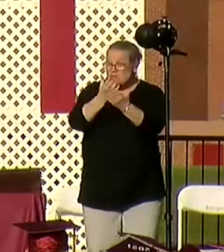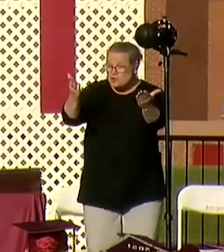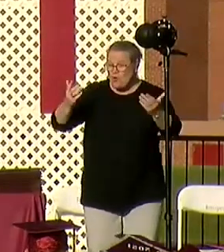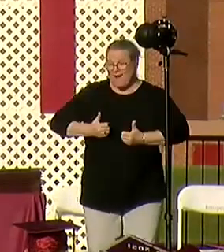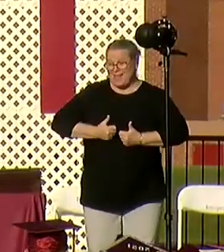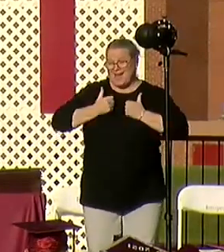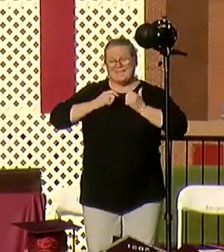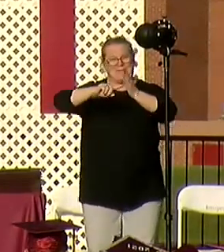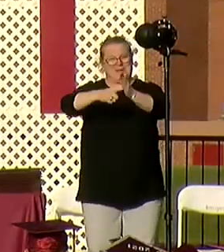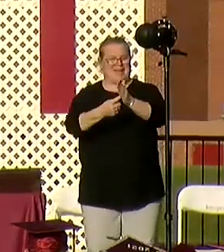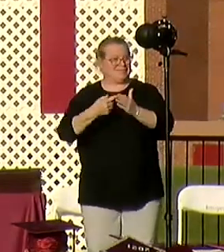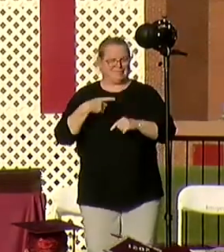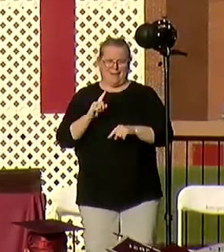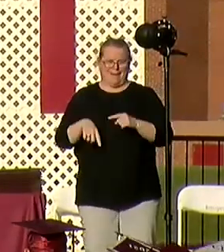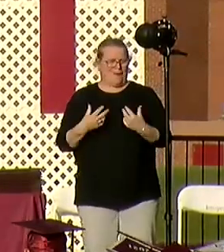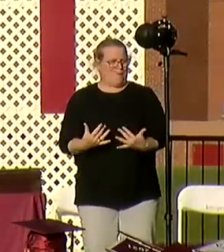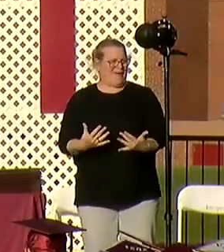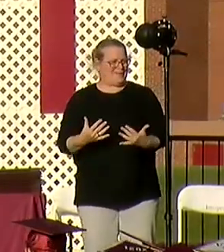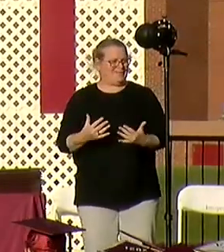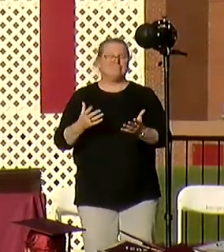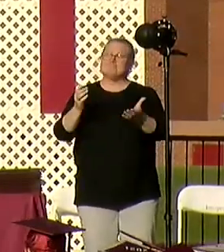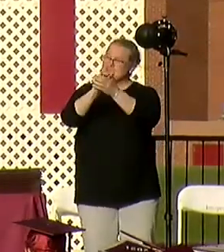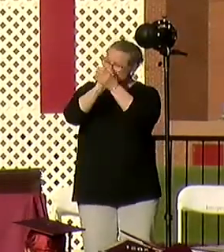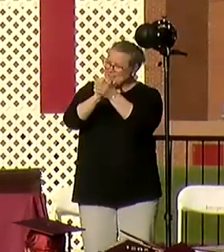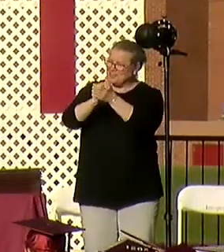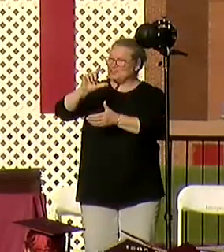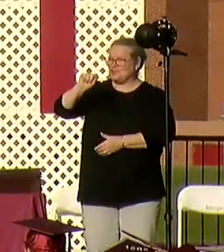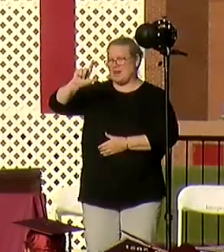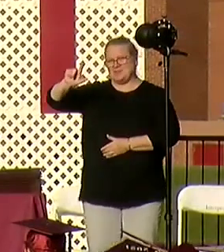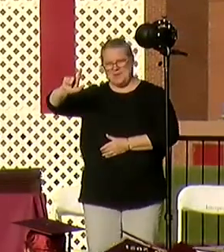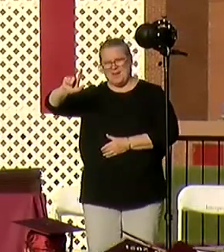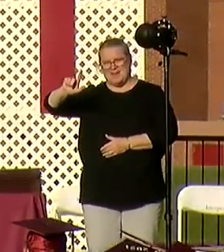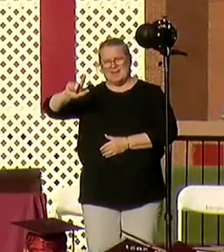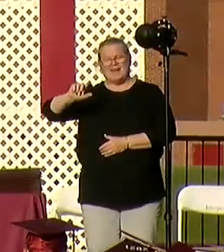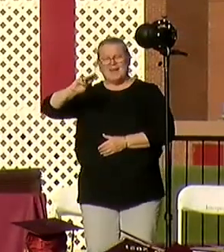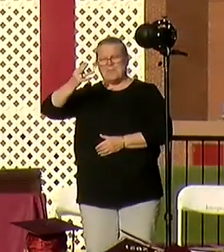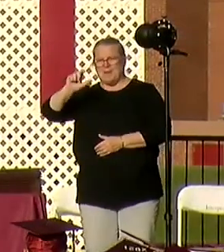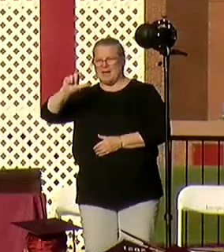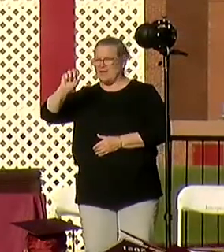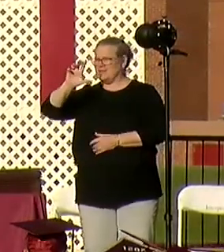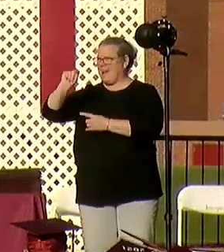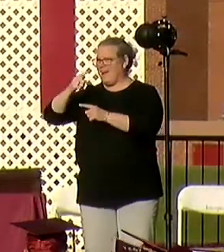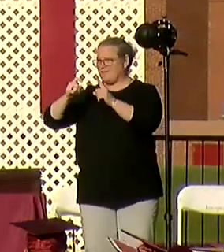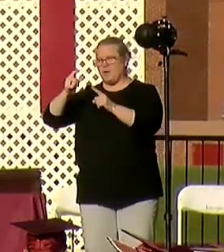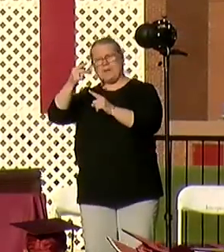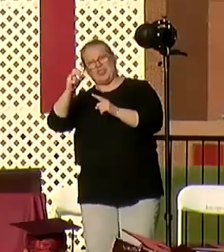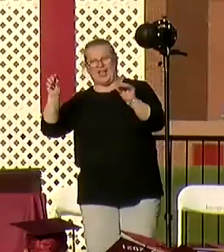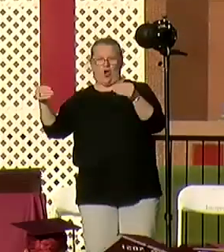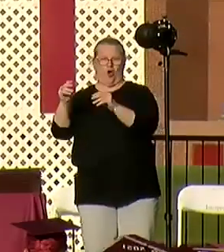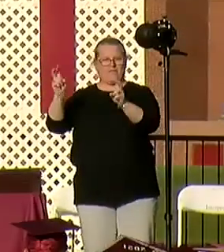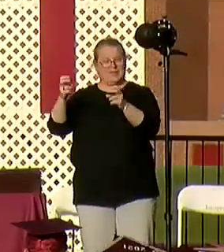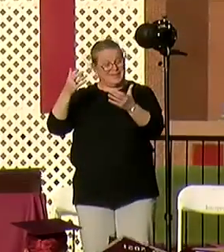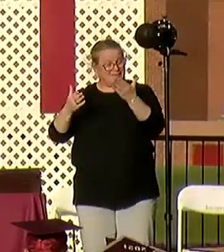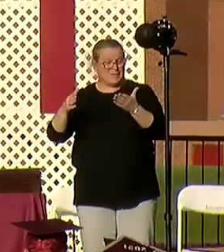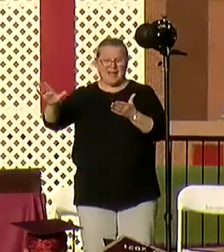wait. So congratulations, class of 2021, and as the great Michael Scott from The Office once said, may your hats fly